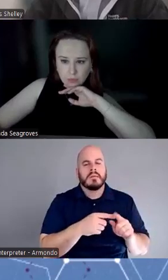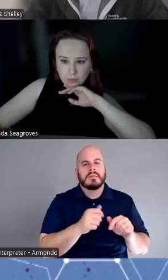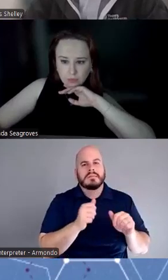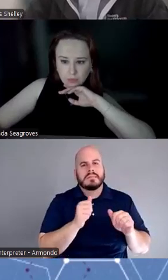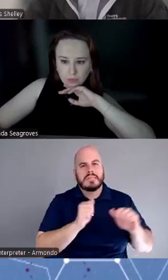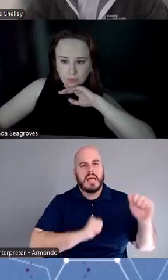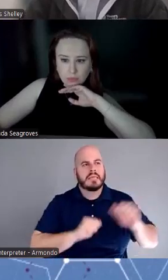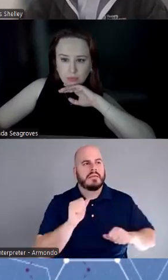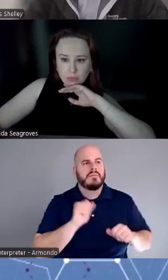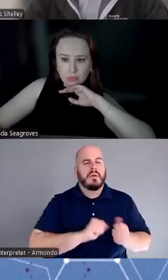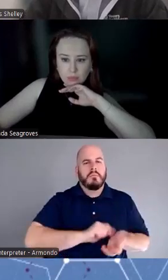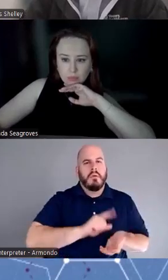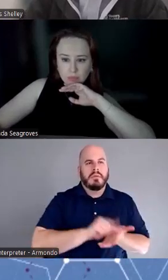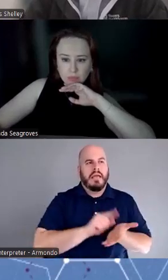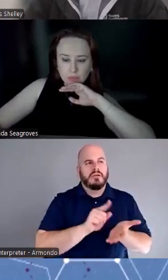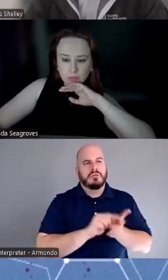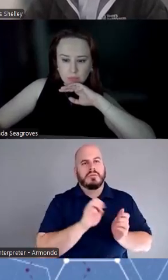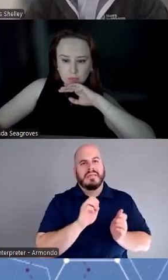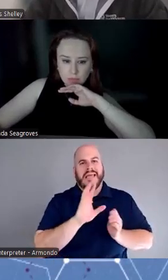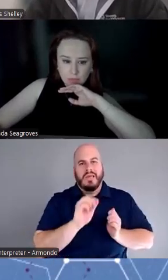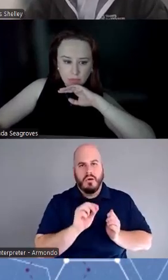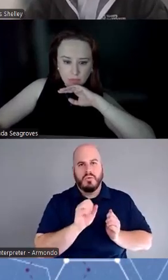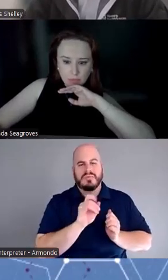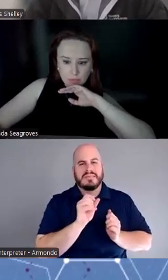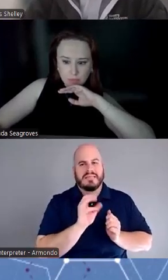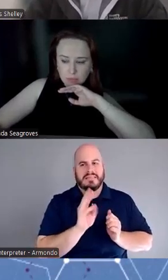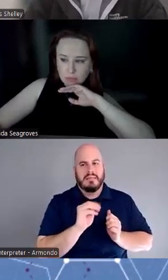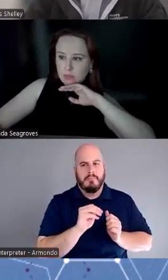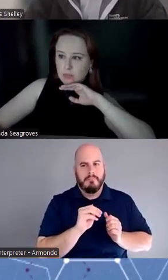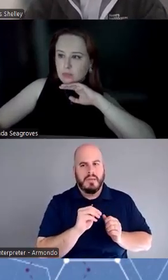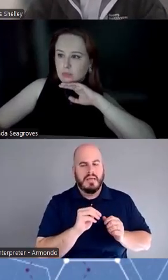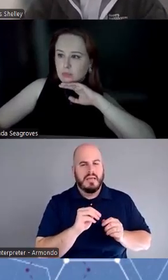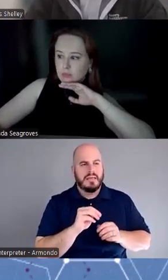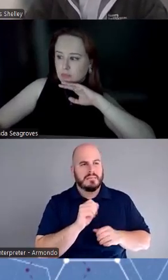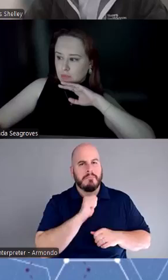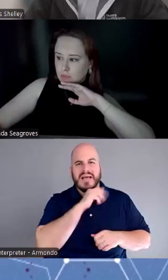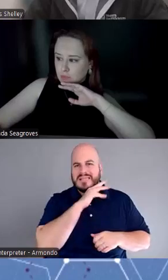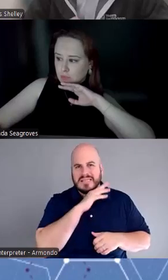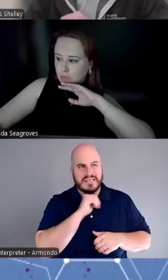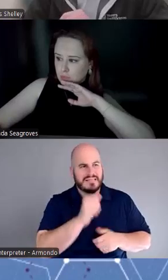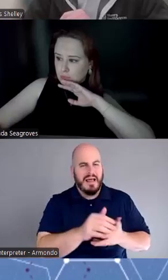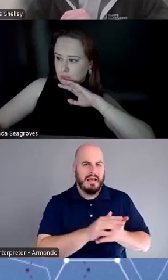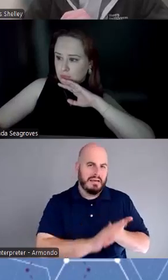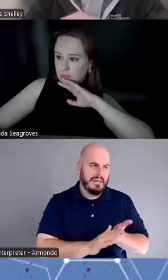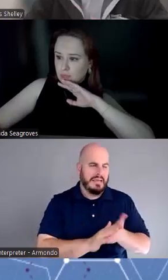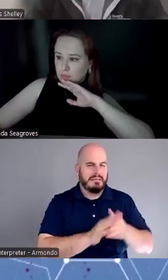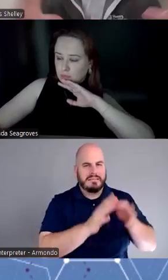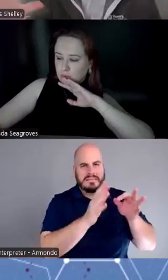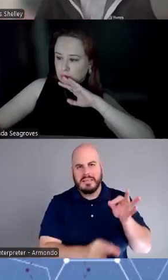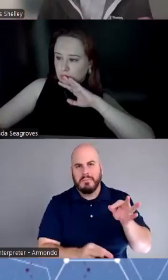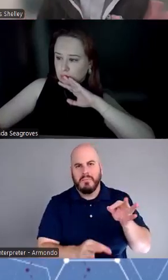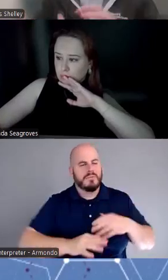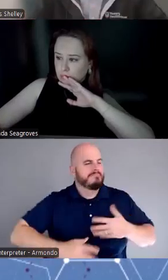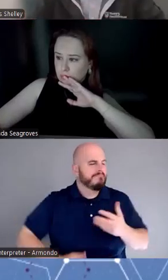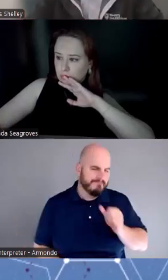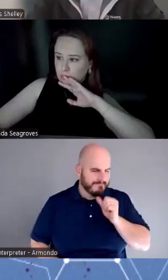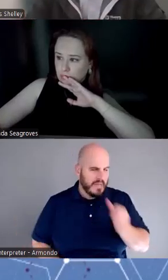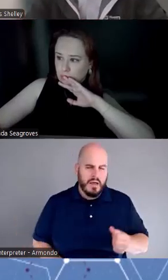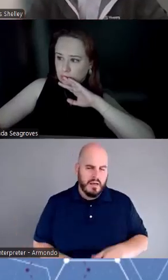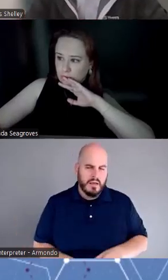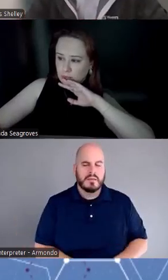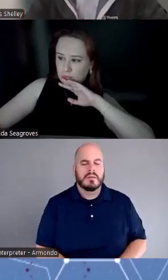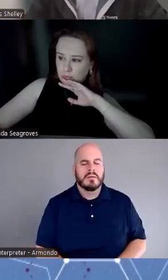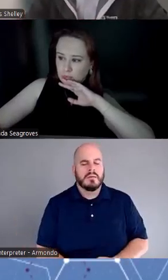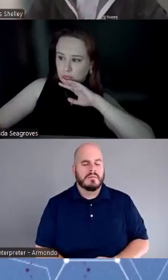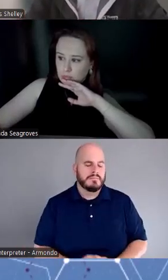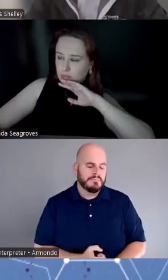publishing ecosystem is cobbled together and it's messy and it's not one holistic,